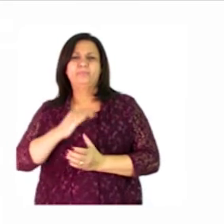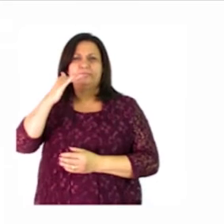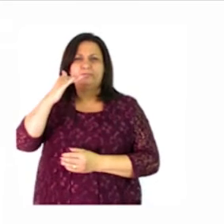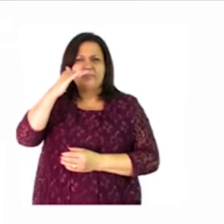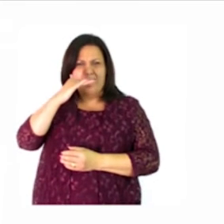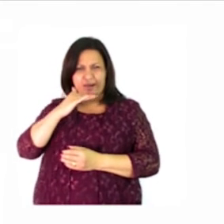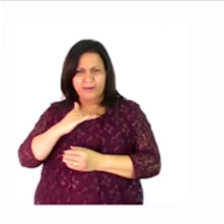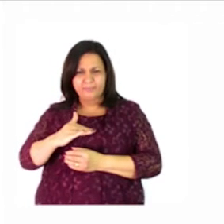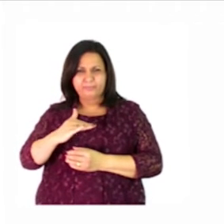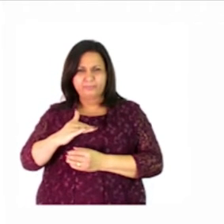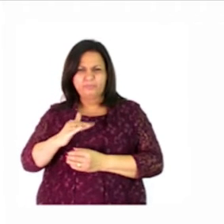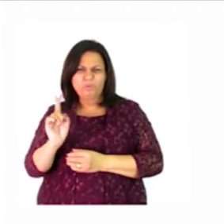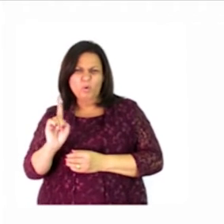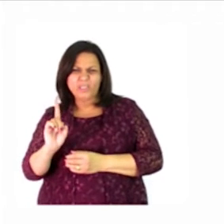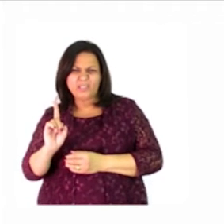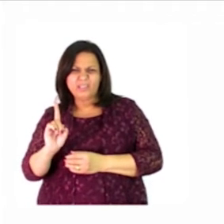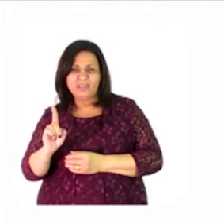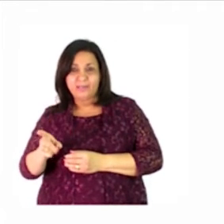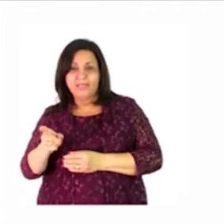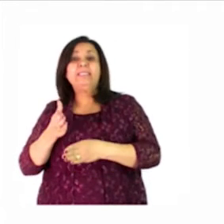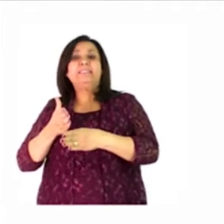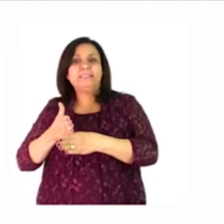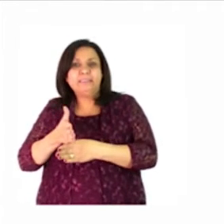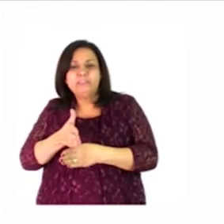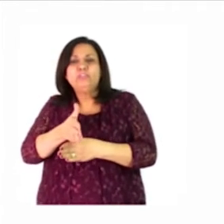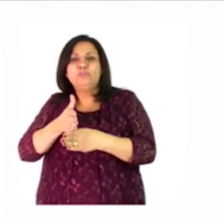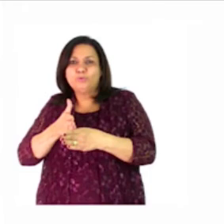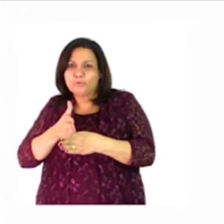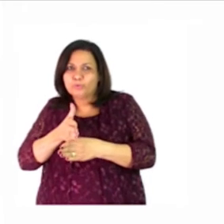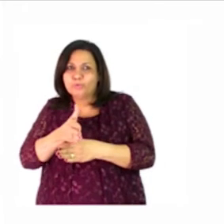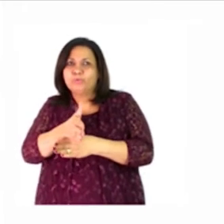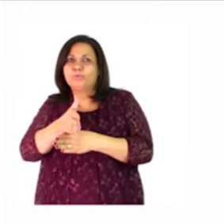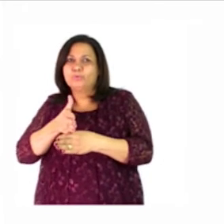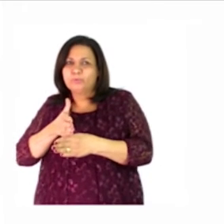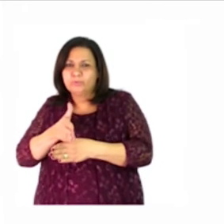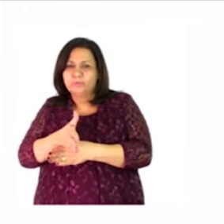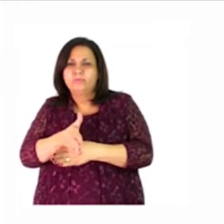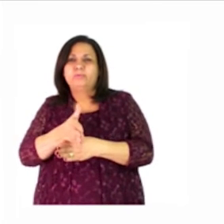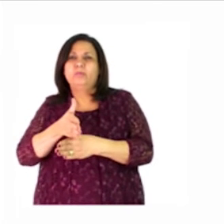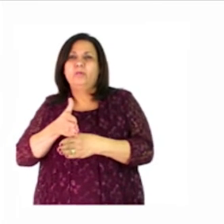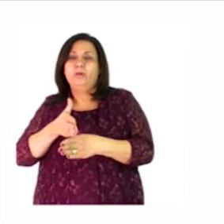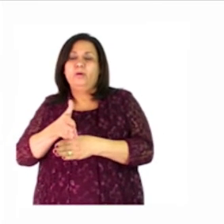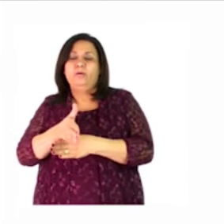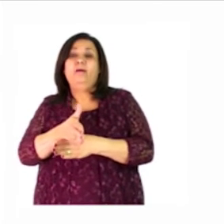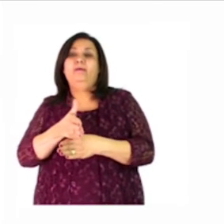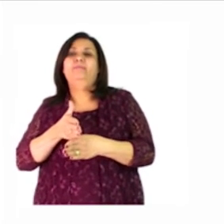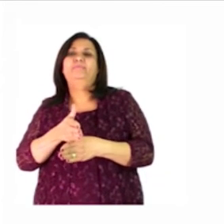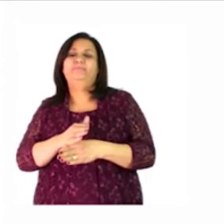picture, and this is a very special tool, but it is also very, very